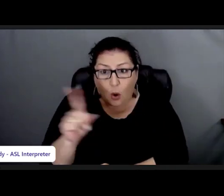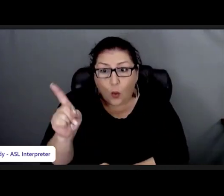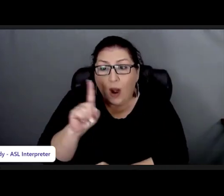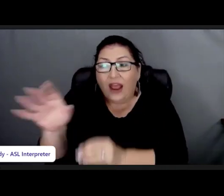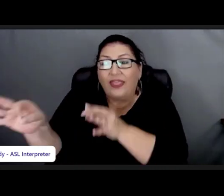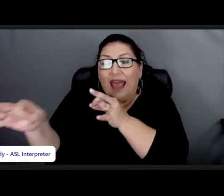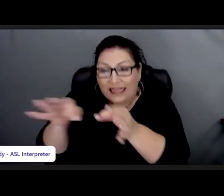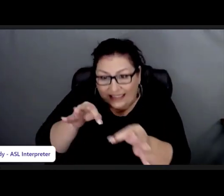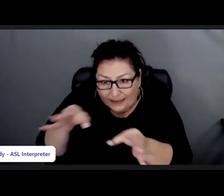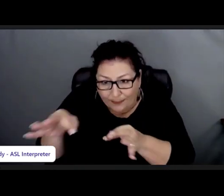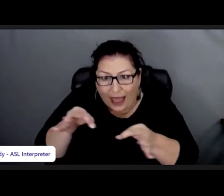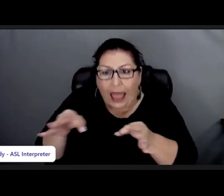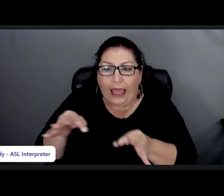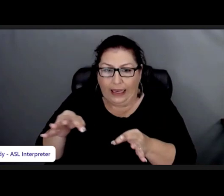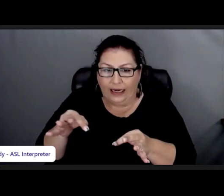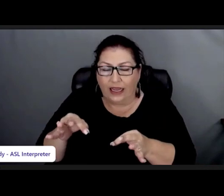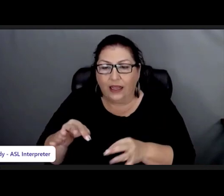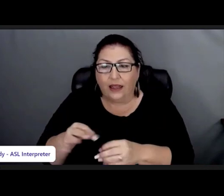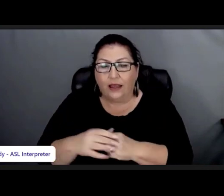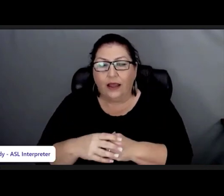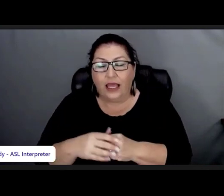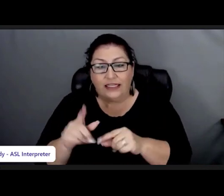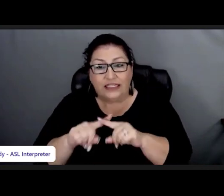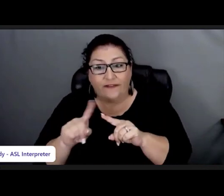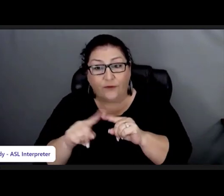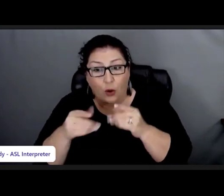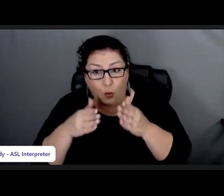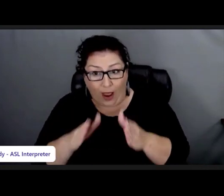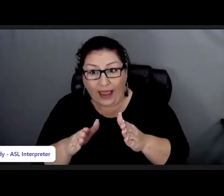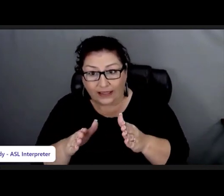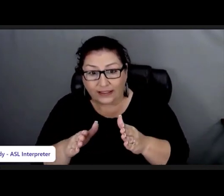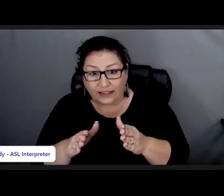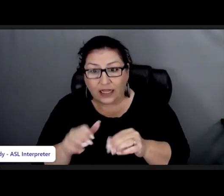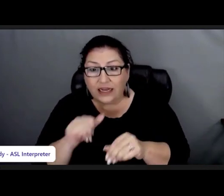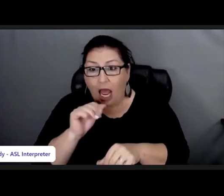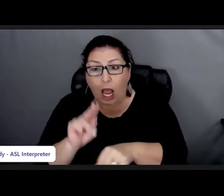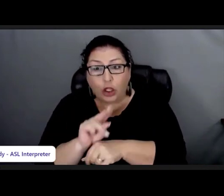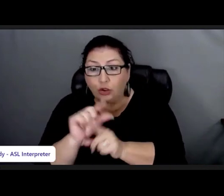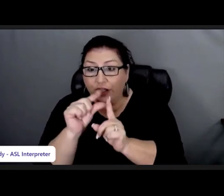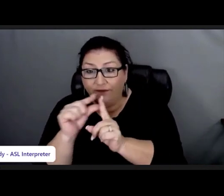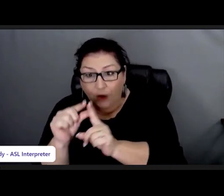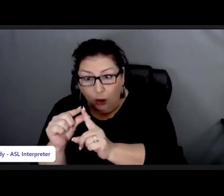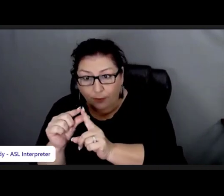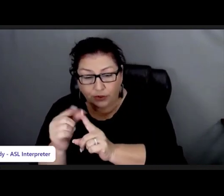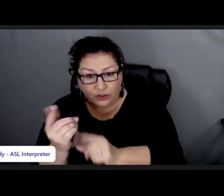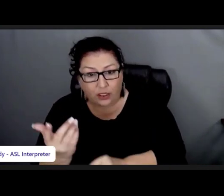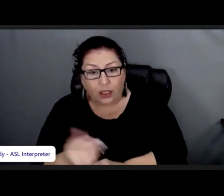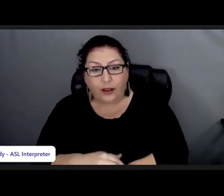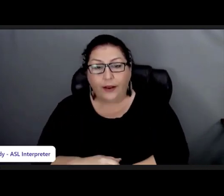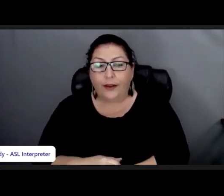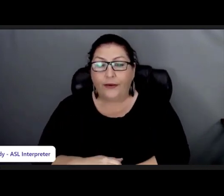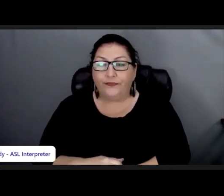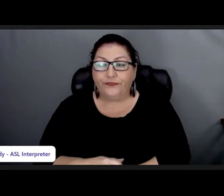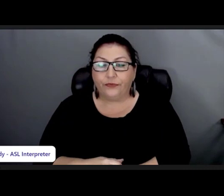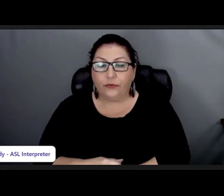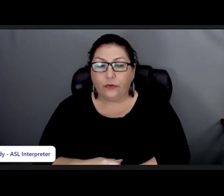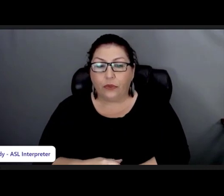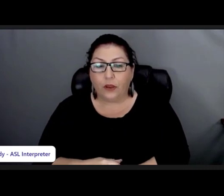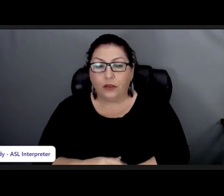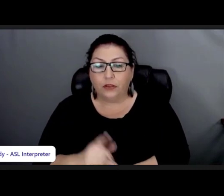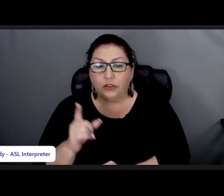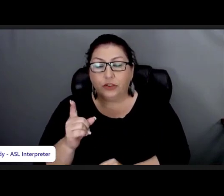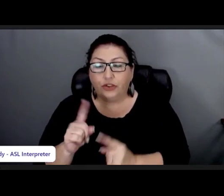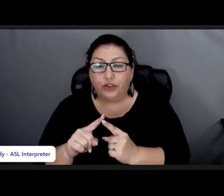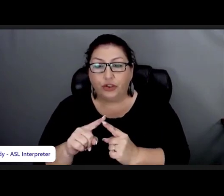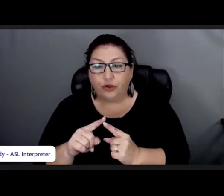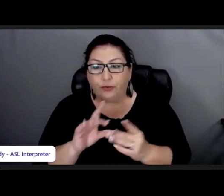explain in a non-verbal way, where patient-friendly terminology is used to bridge the